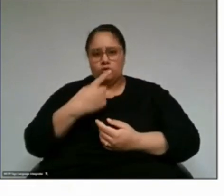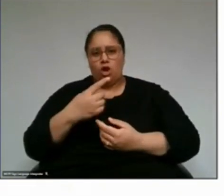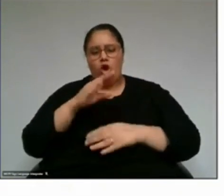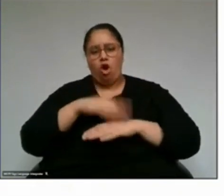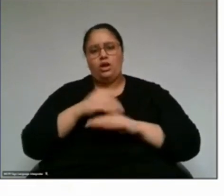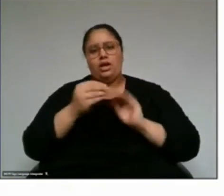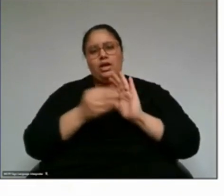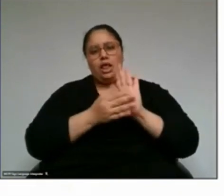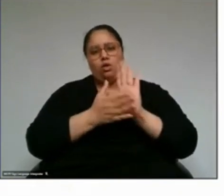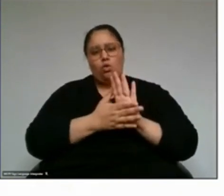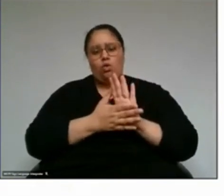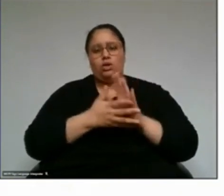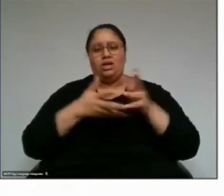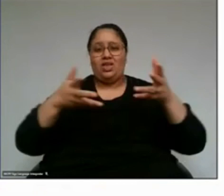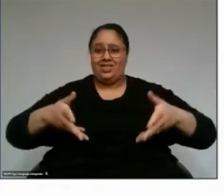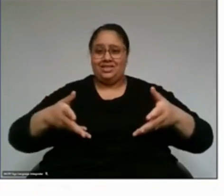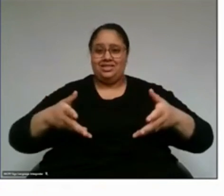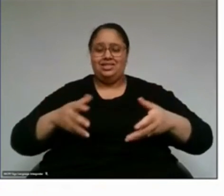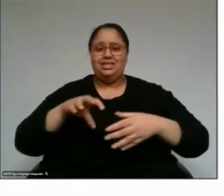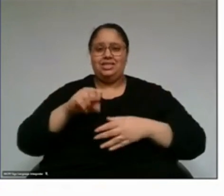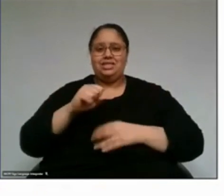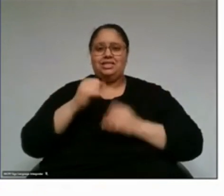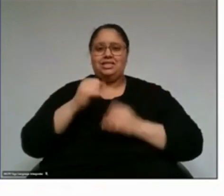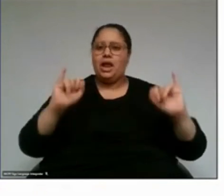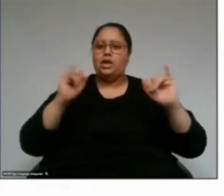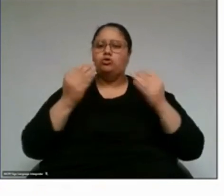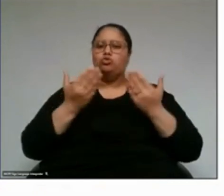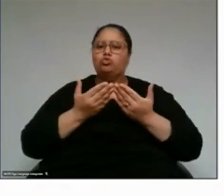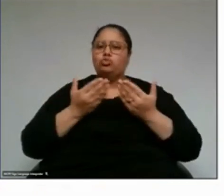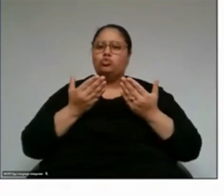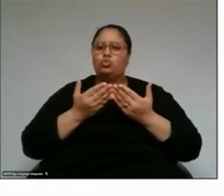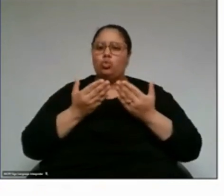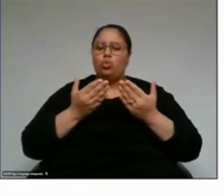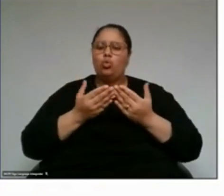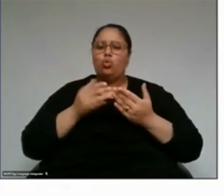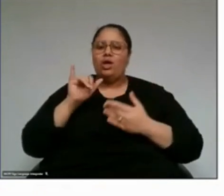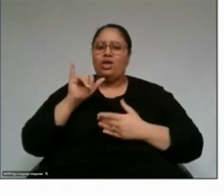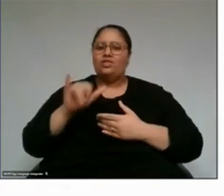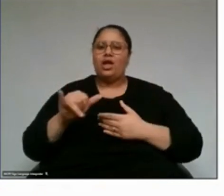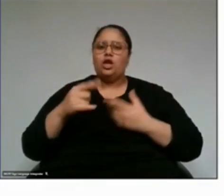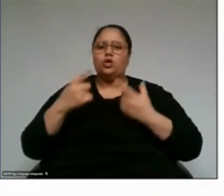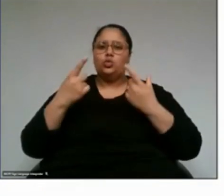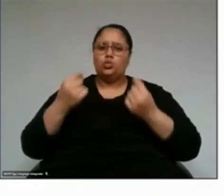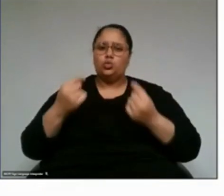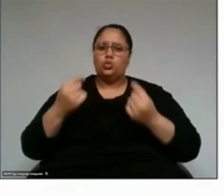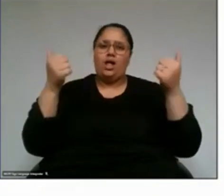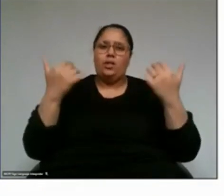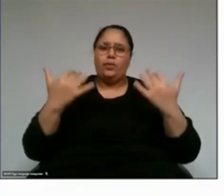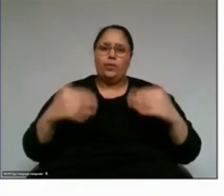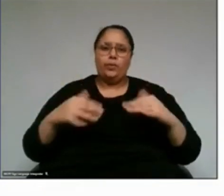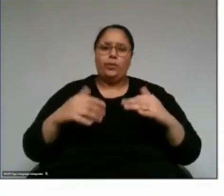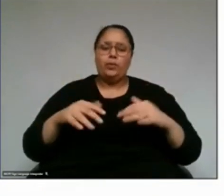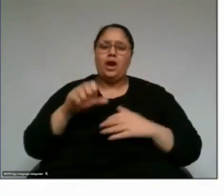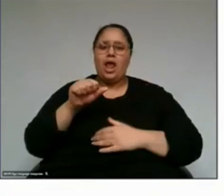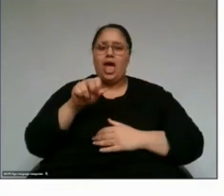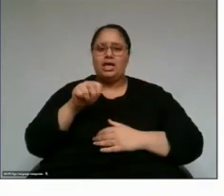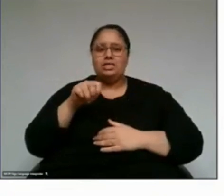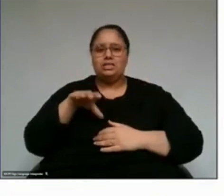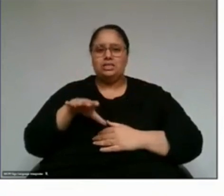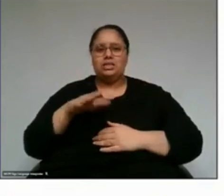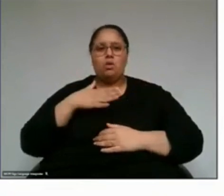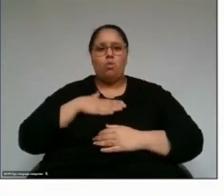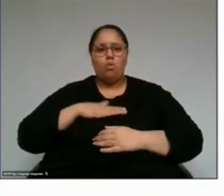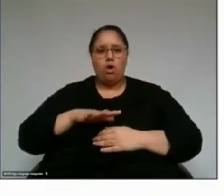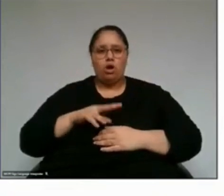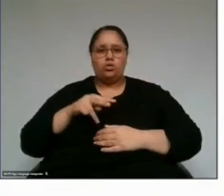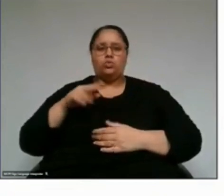this is an independent school that does exceedingly well, and the ANC will stoop